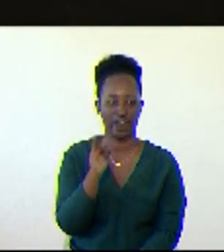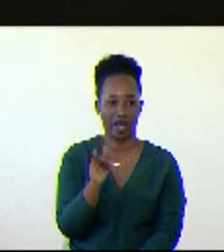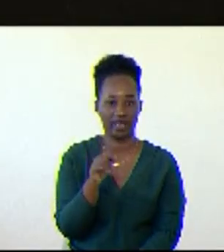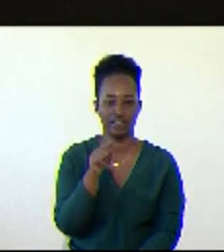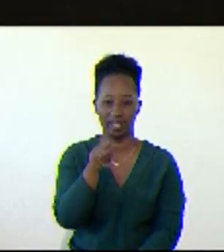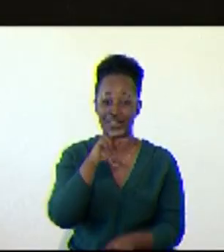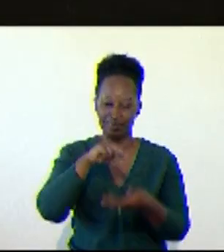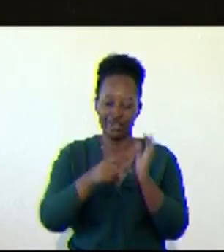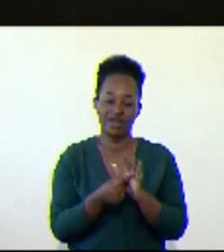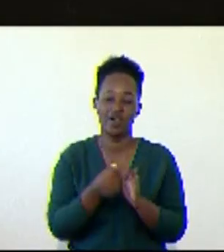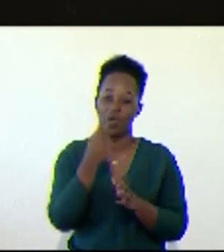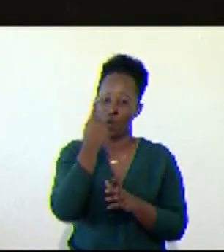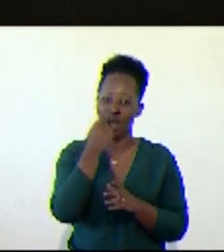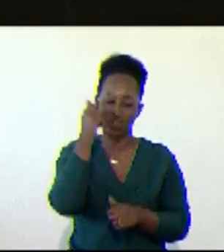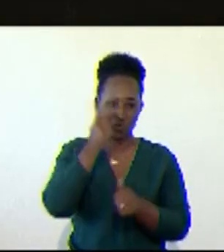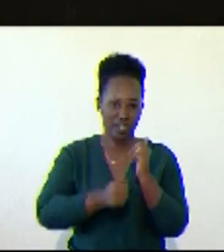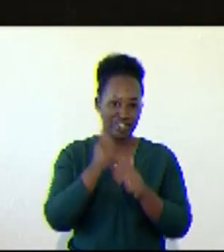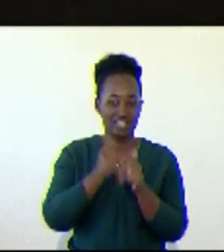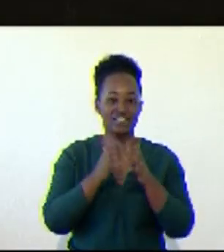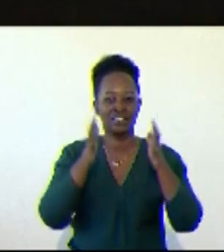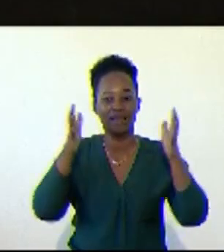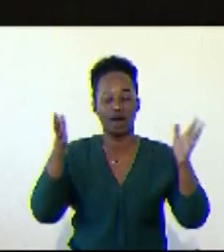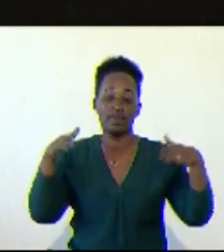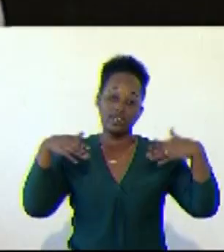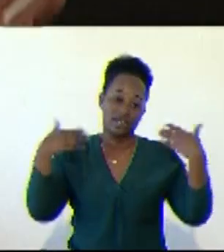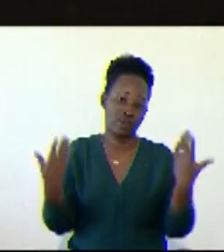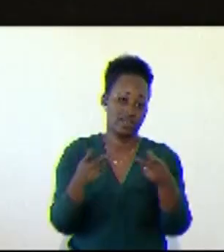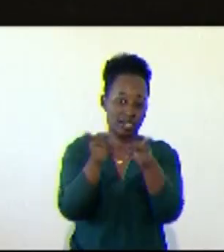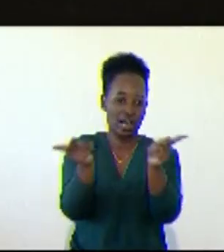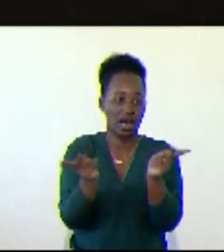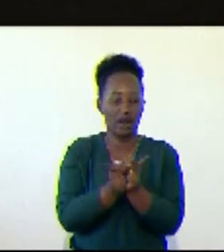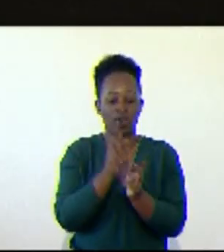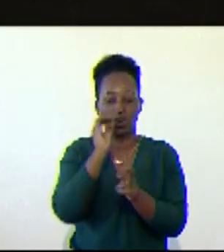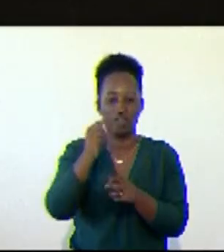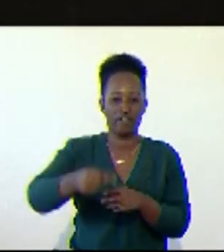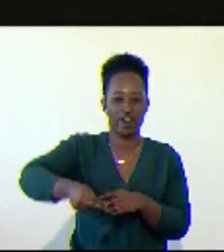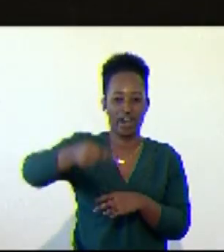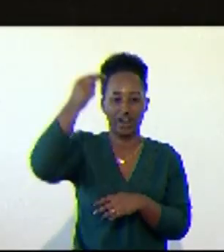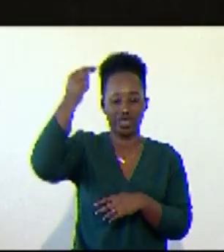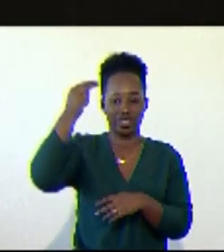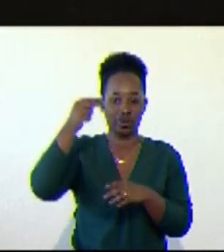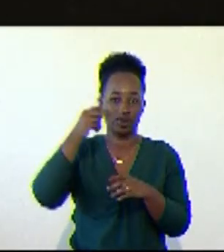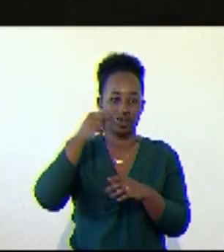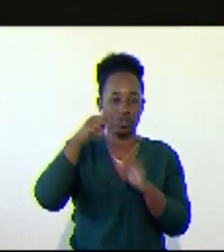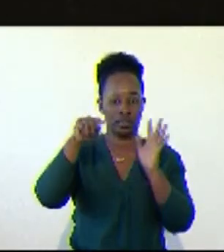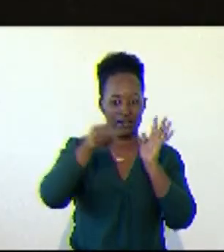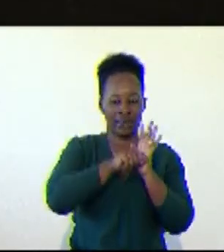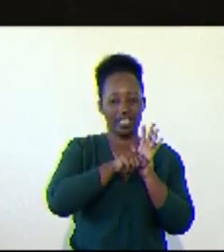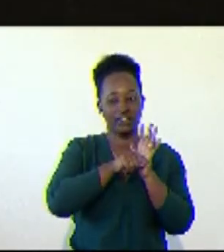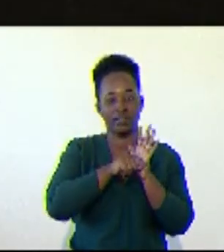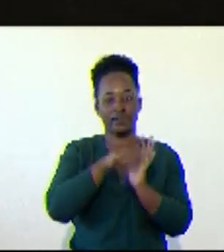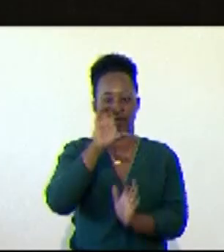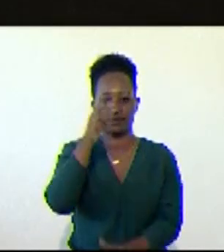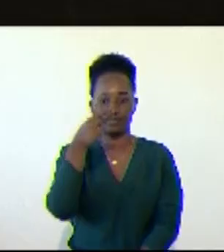loves, if I can say, or likes a region of high density of negative charges. So those ones should